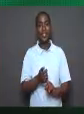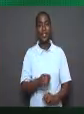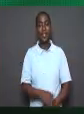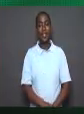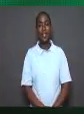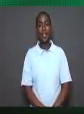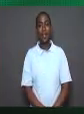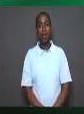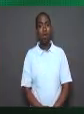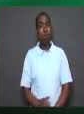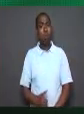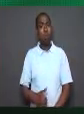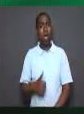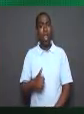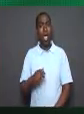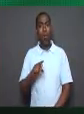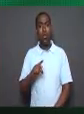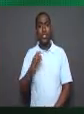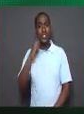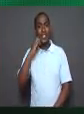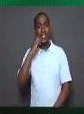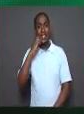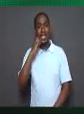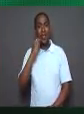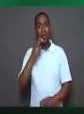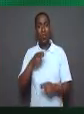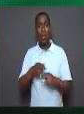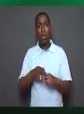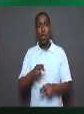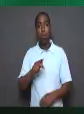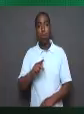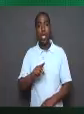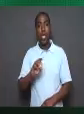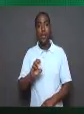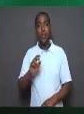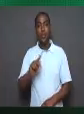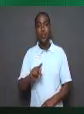The main protease enzyme is pepsin.